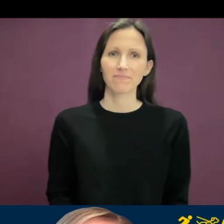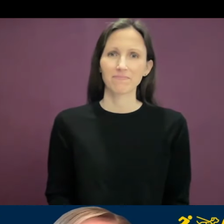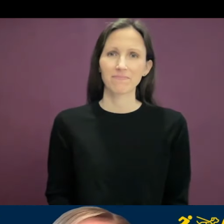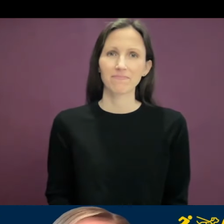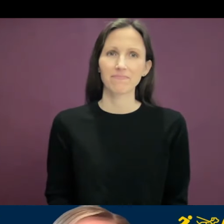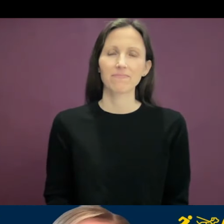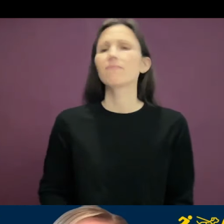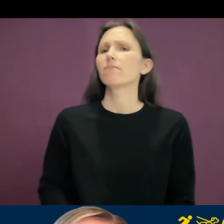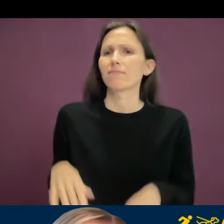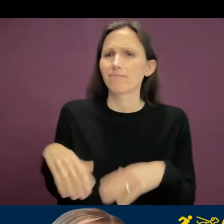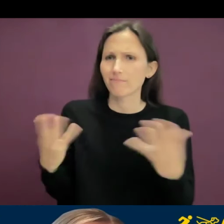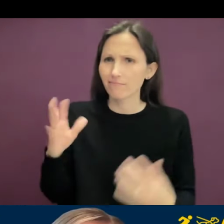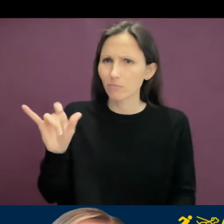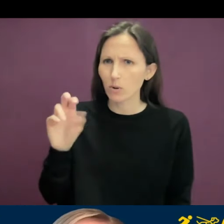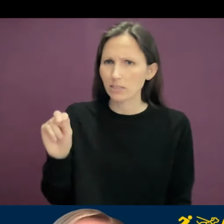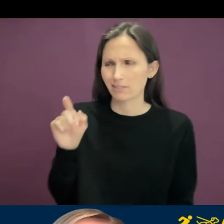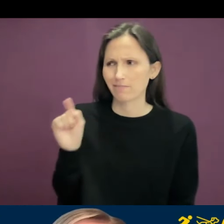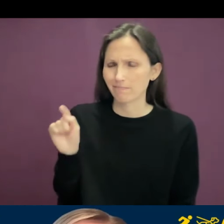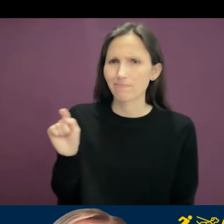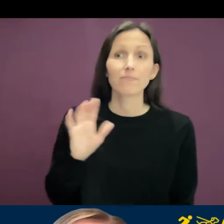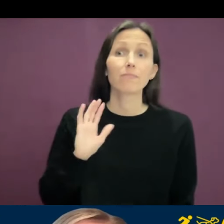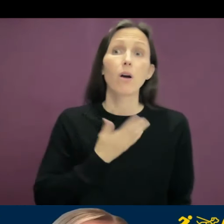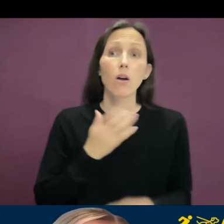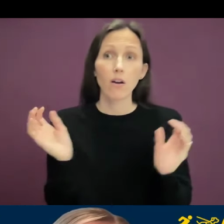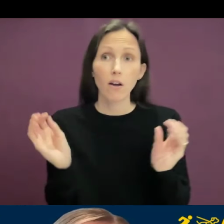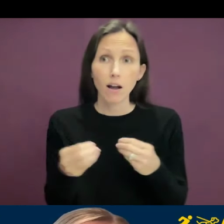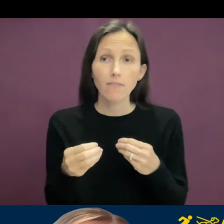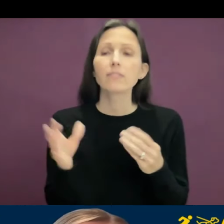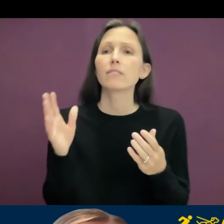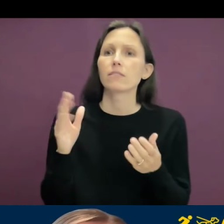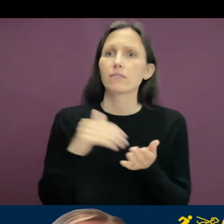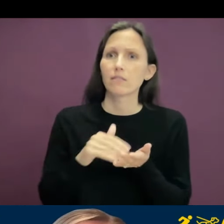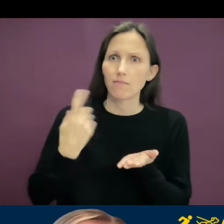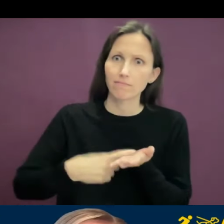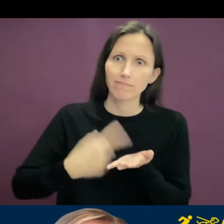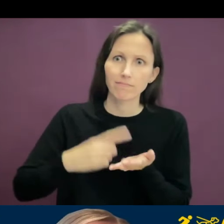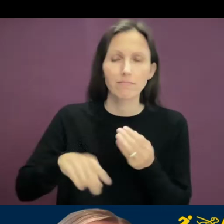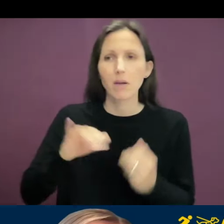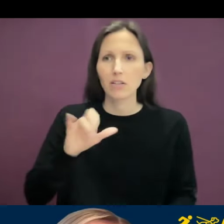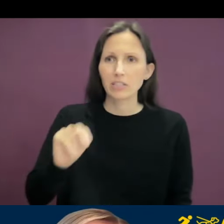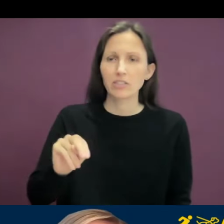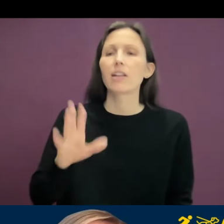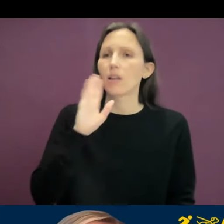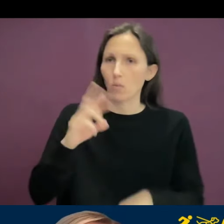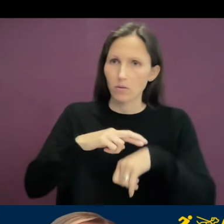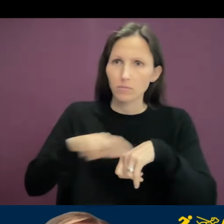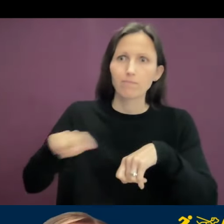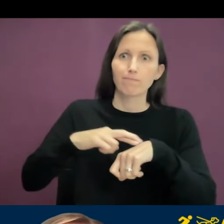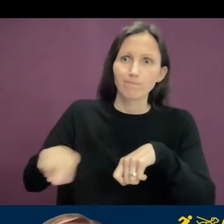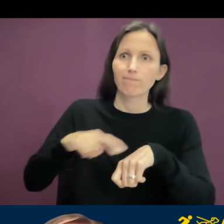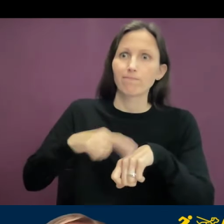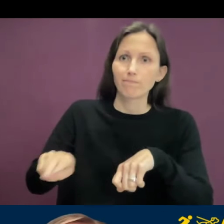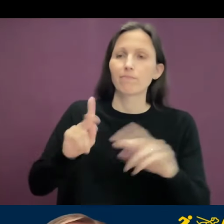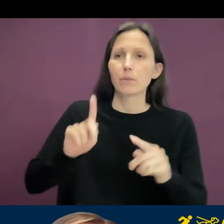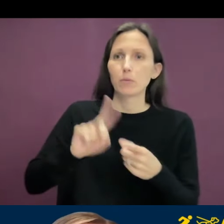So, what exactly is JAN? Our office is often talking about JAN and referring individuals to this helpful